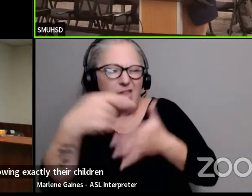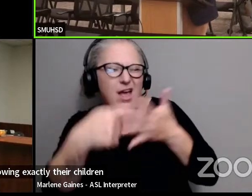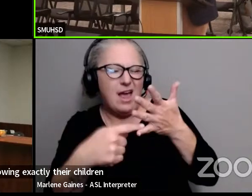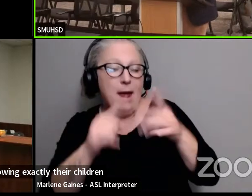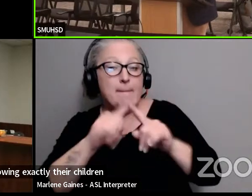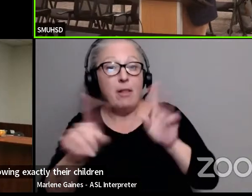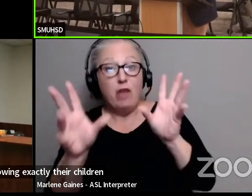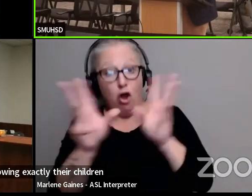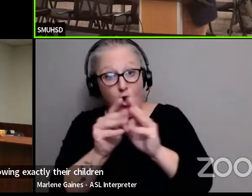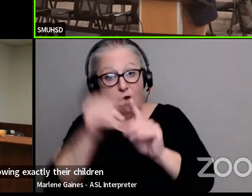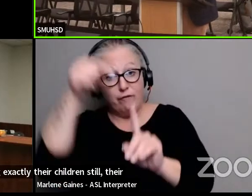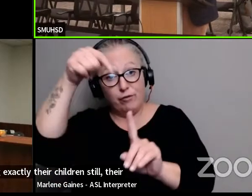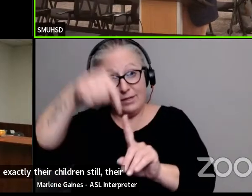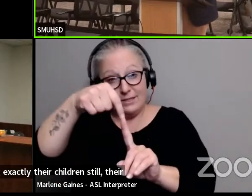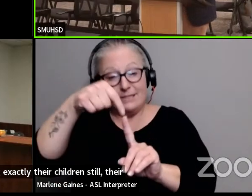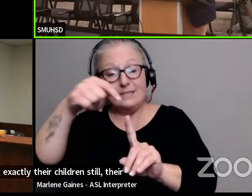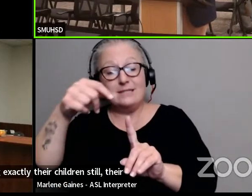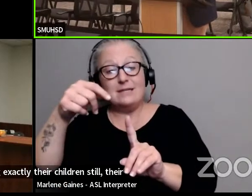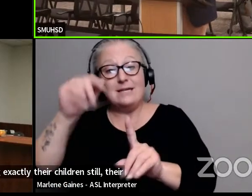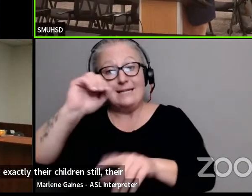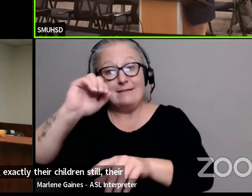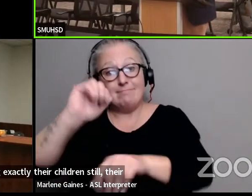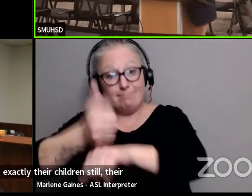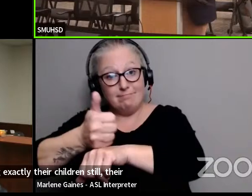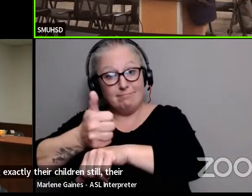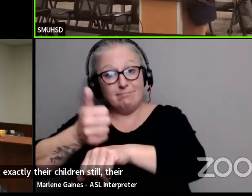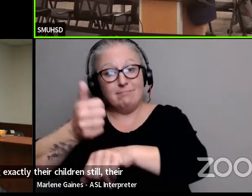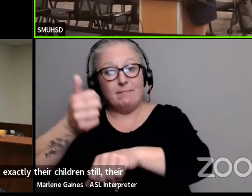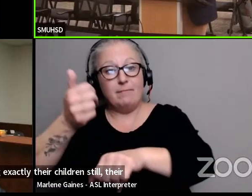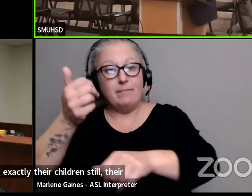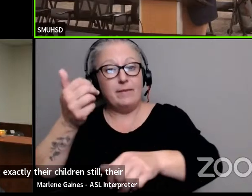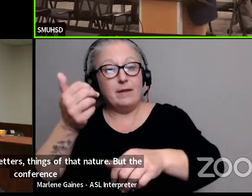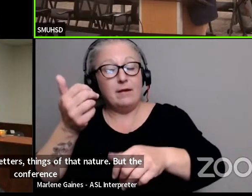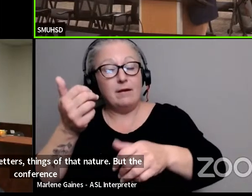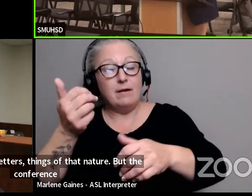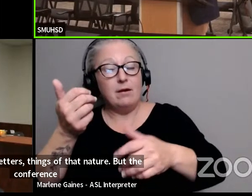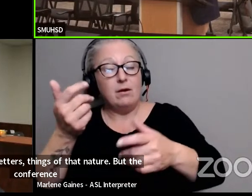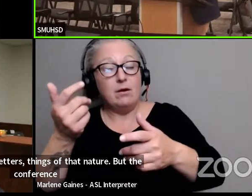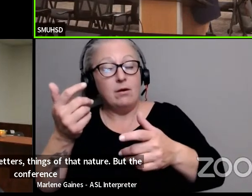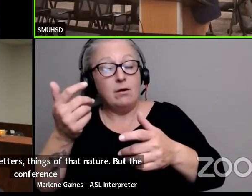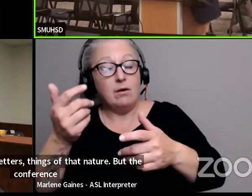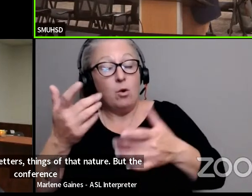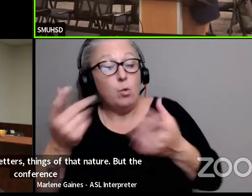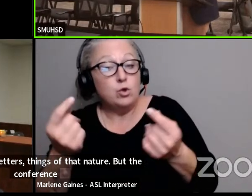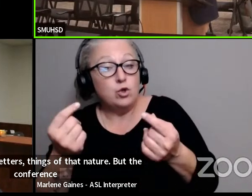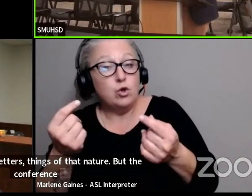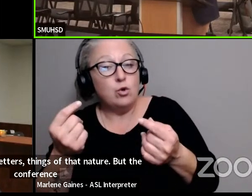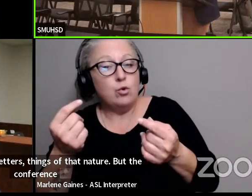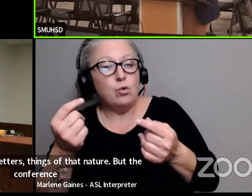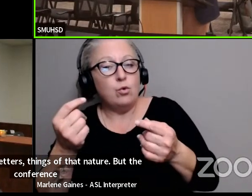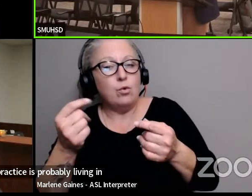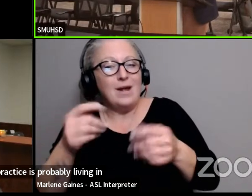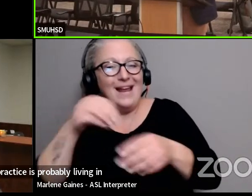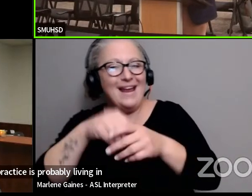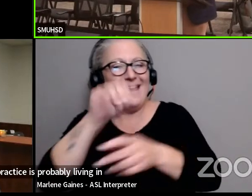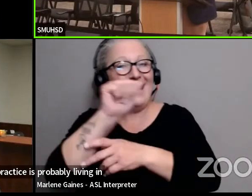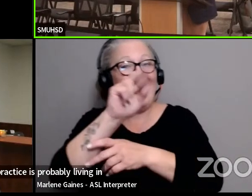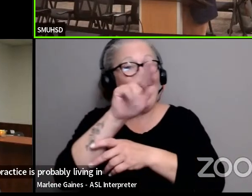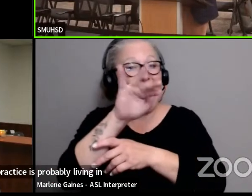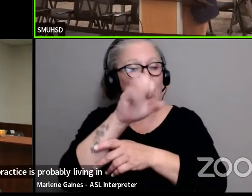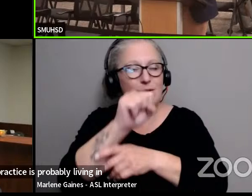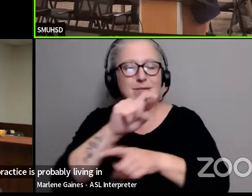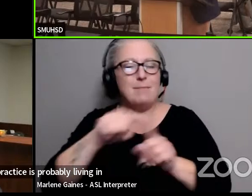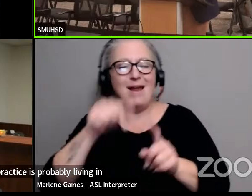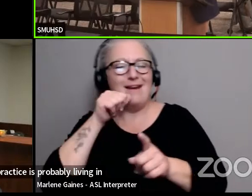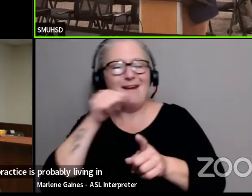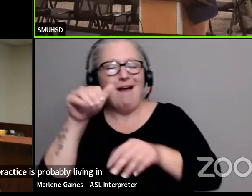the conference setting practice is probably living in Aries, but it's not living here. And